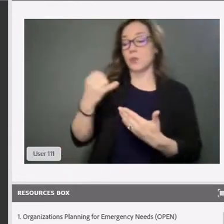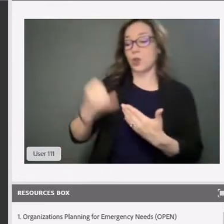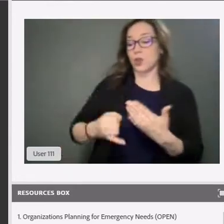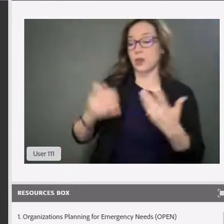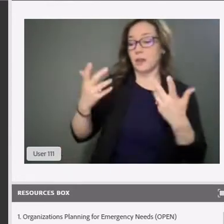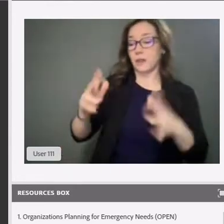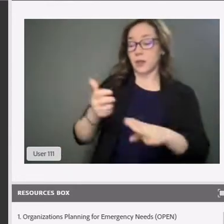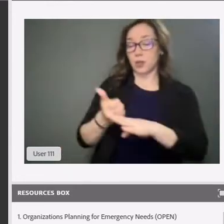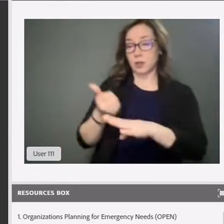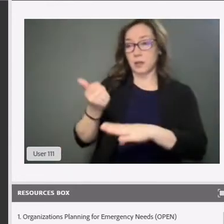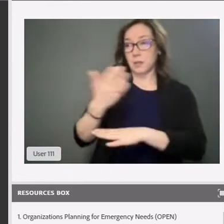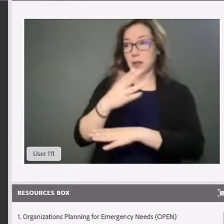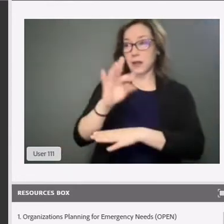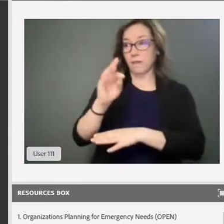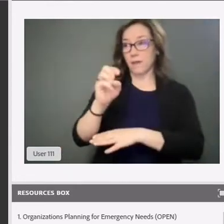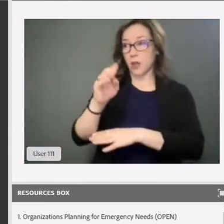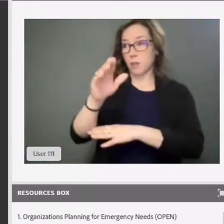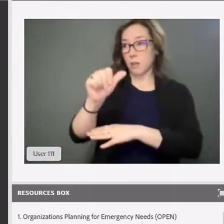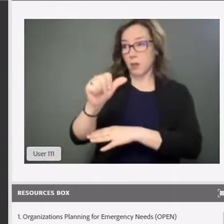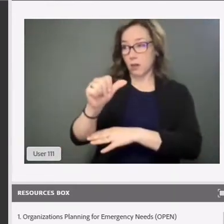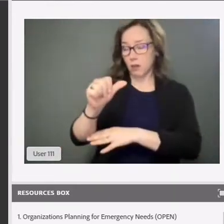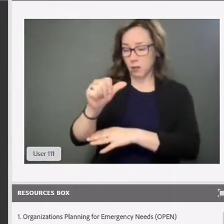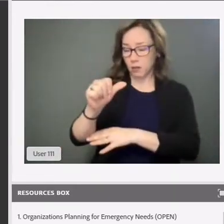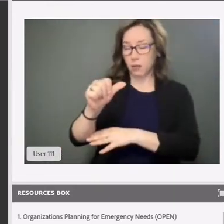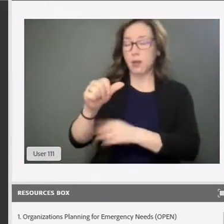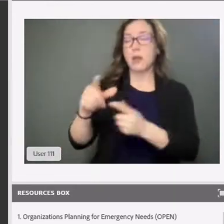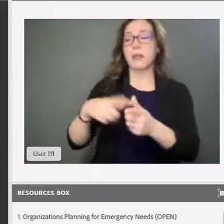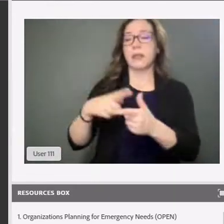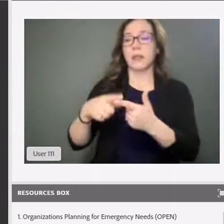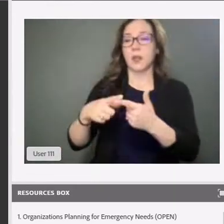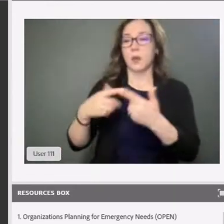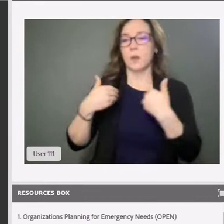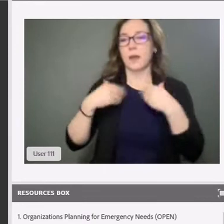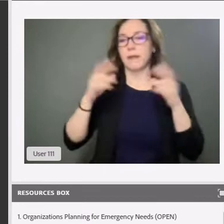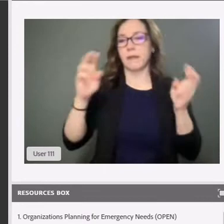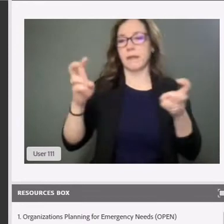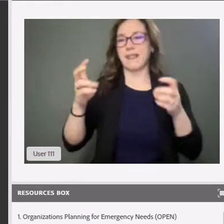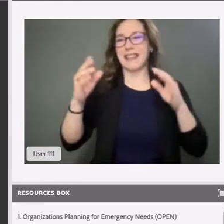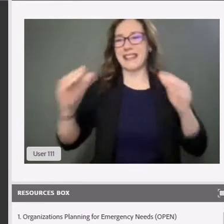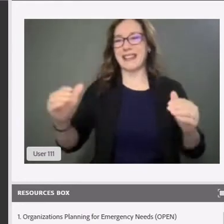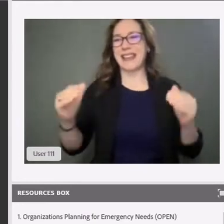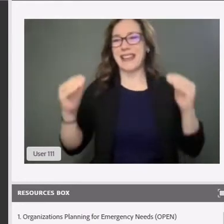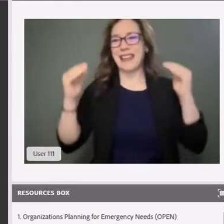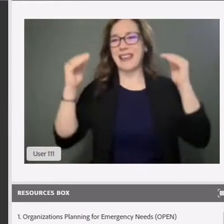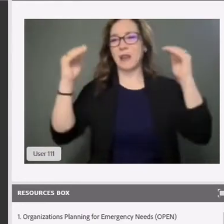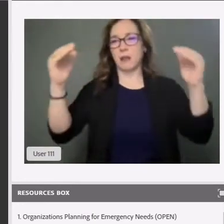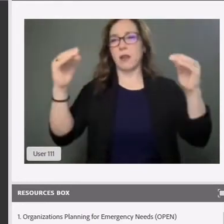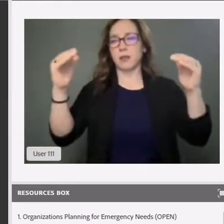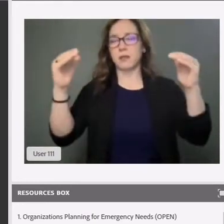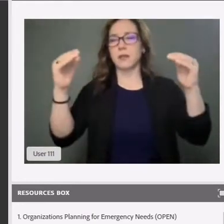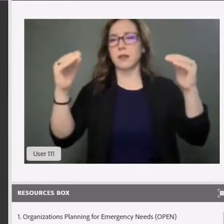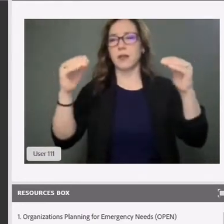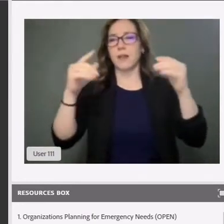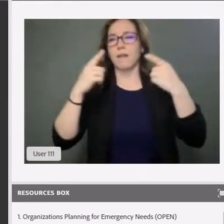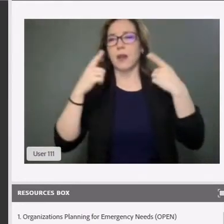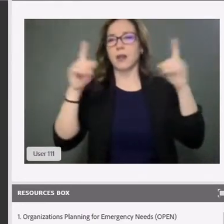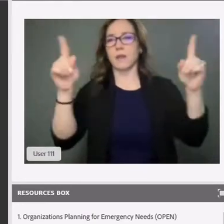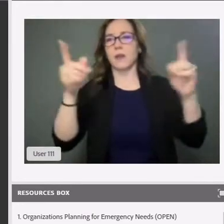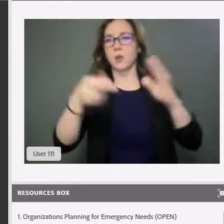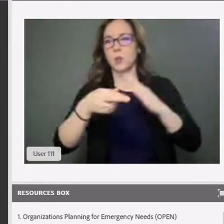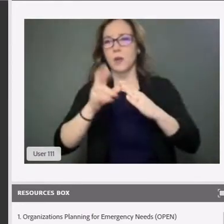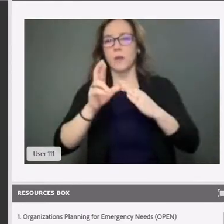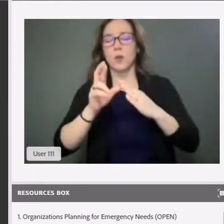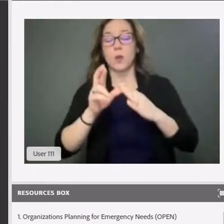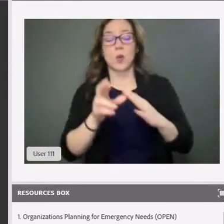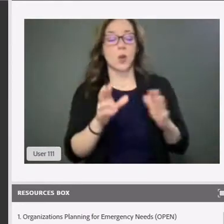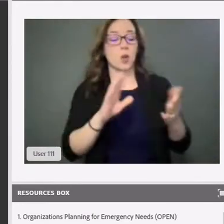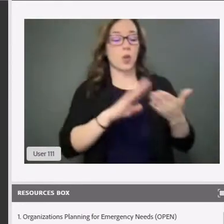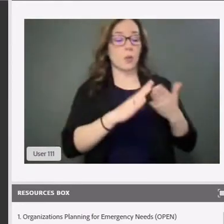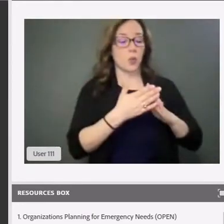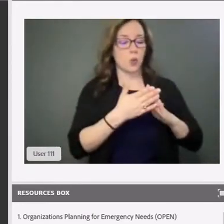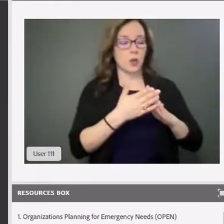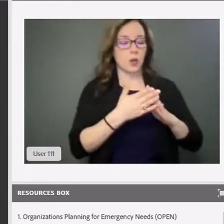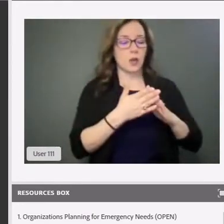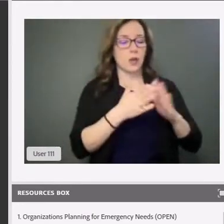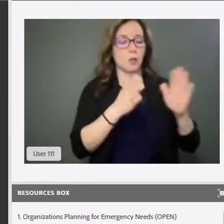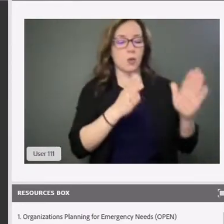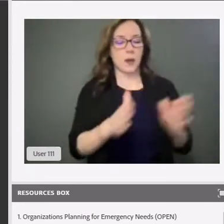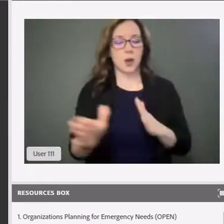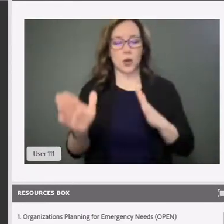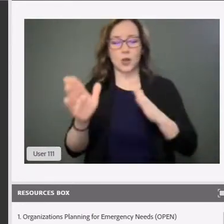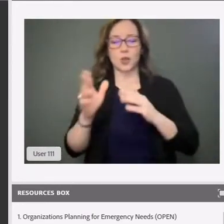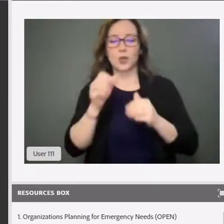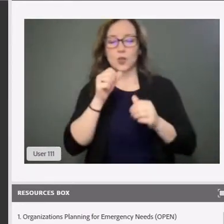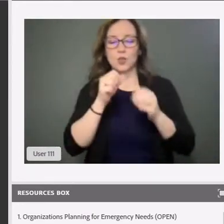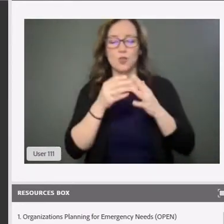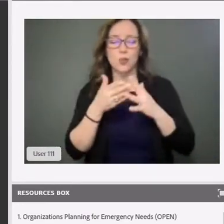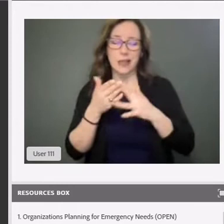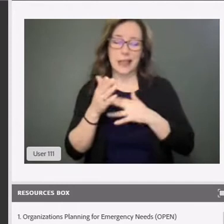are submitted to FEMA, we undergo what we call an enhanced effectiveness review. And for the community preparedness and resilience projects, we will